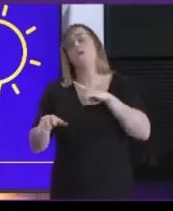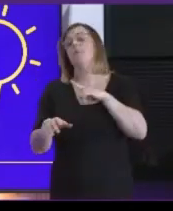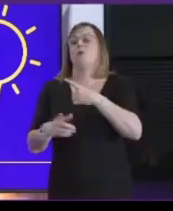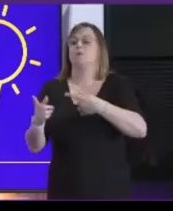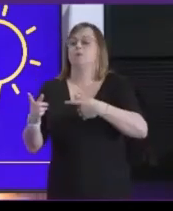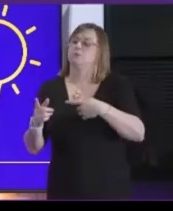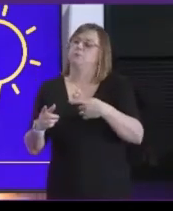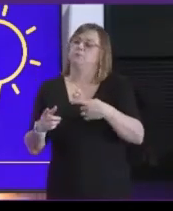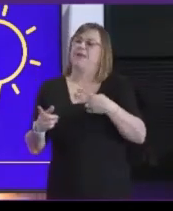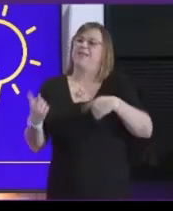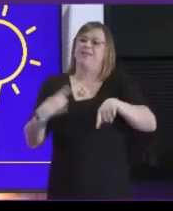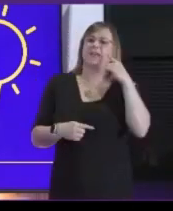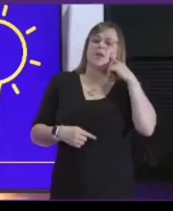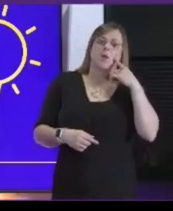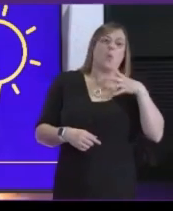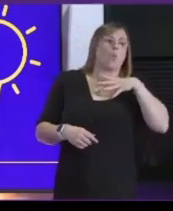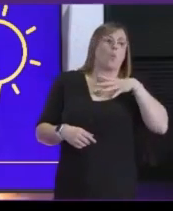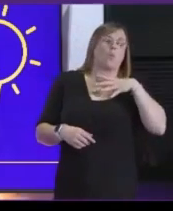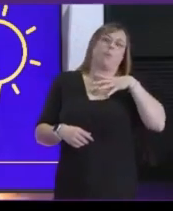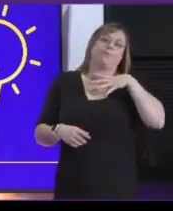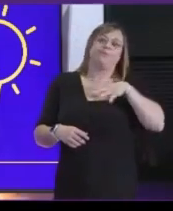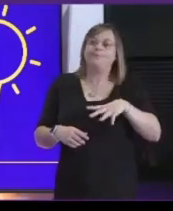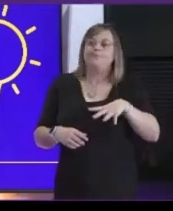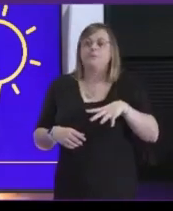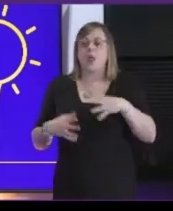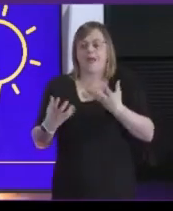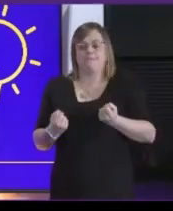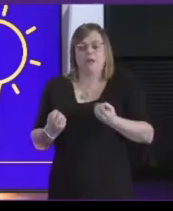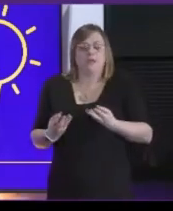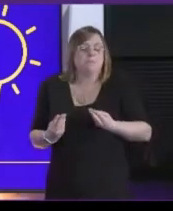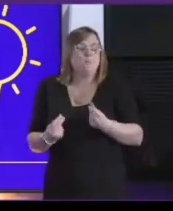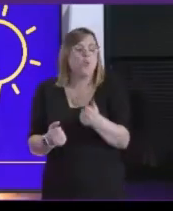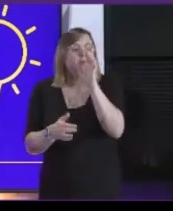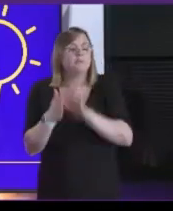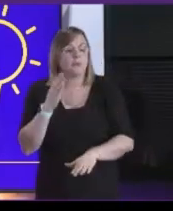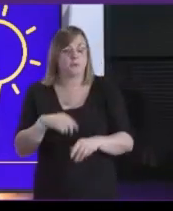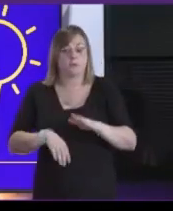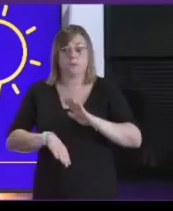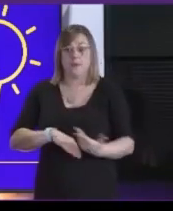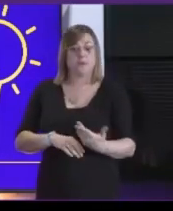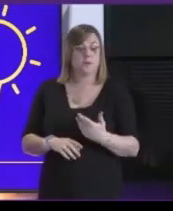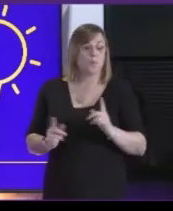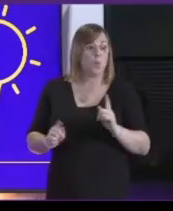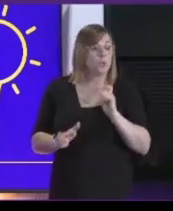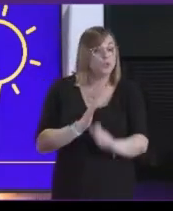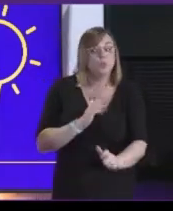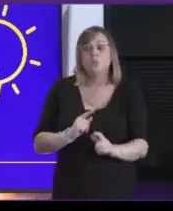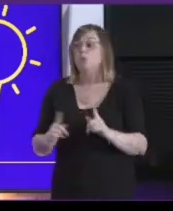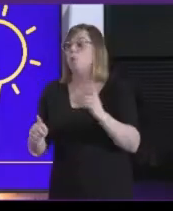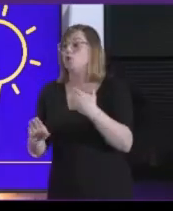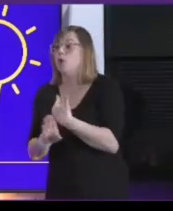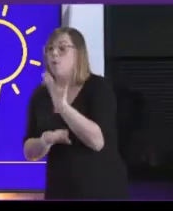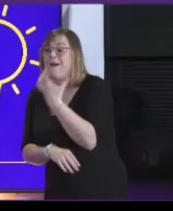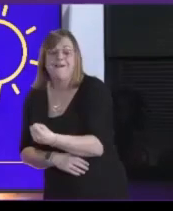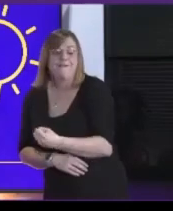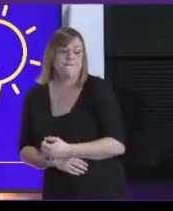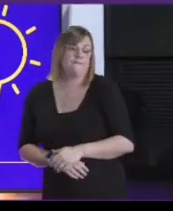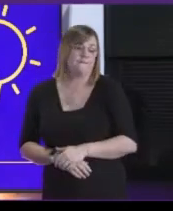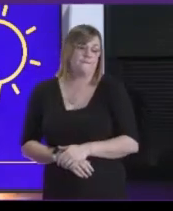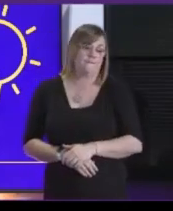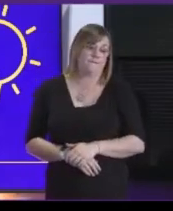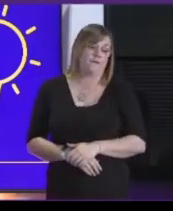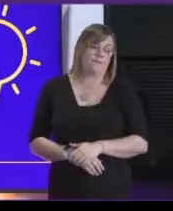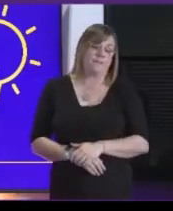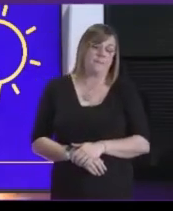think, need to be able to have that seamless experience no matter where we're going, where we're working, and